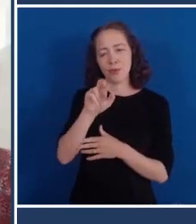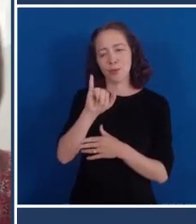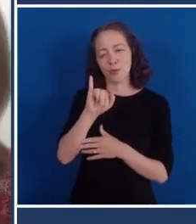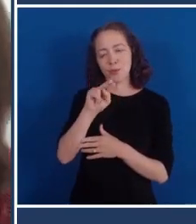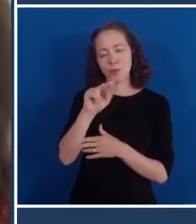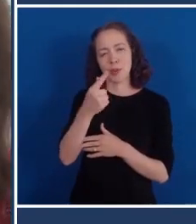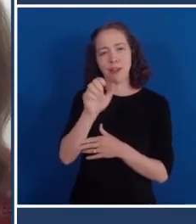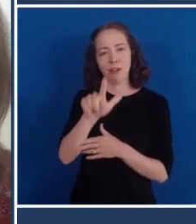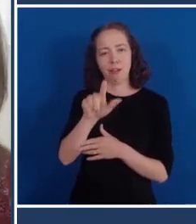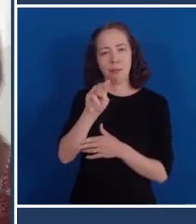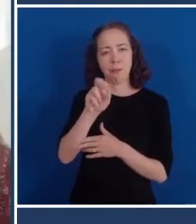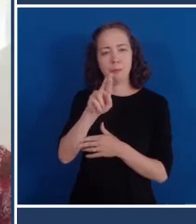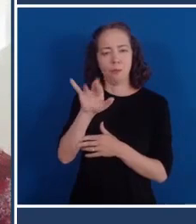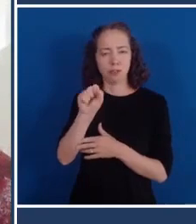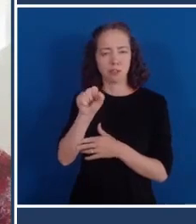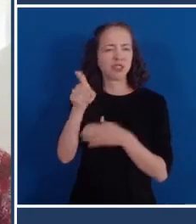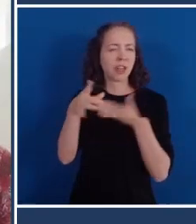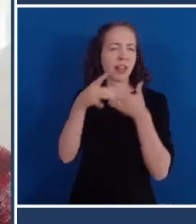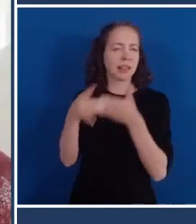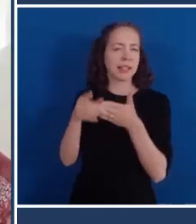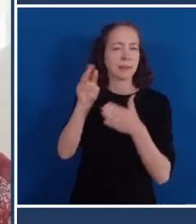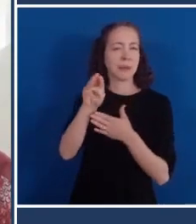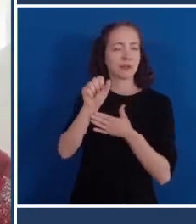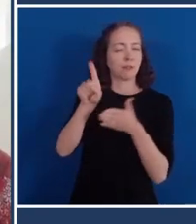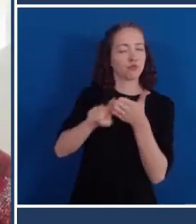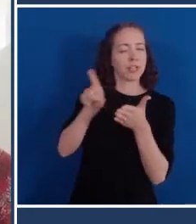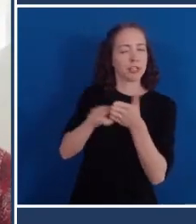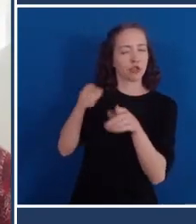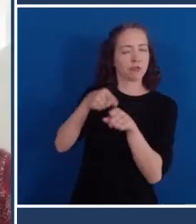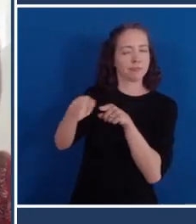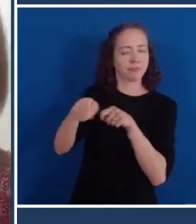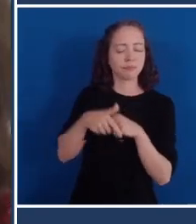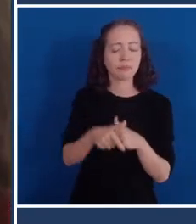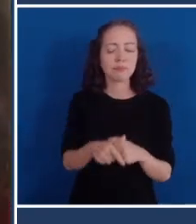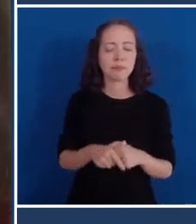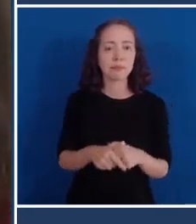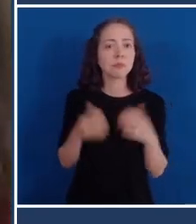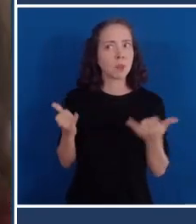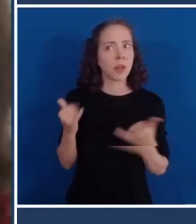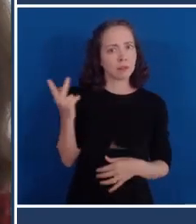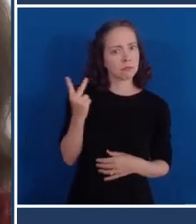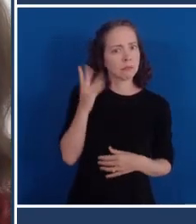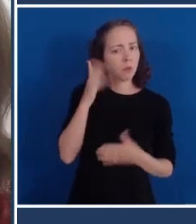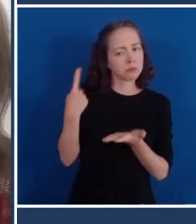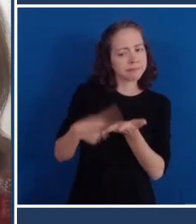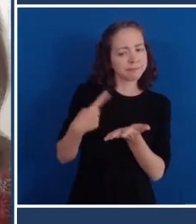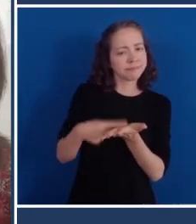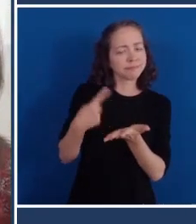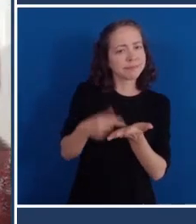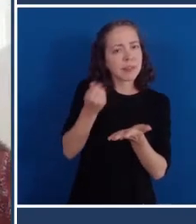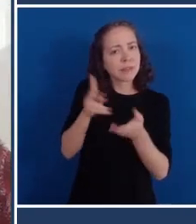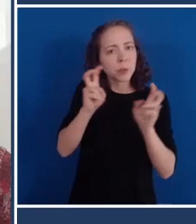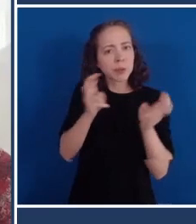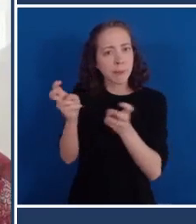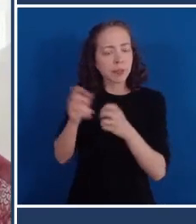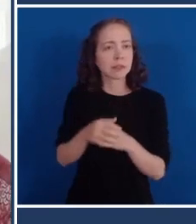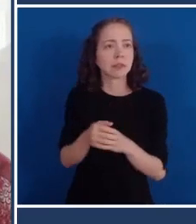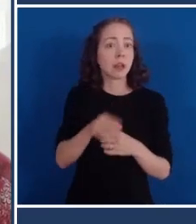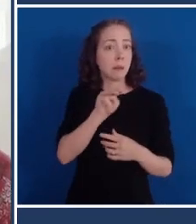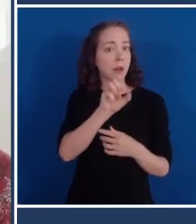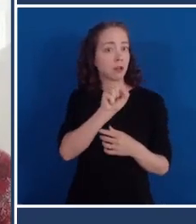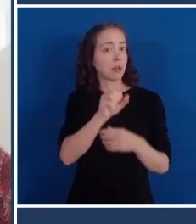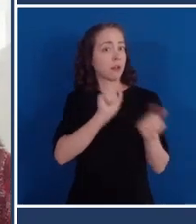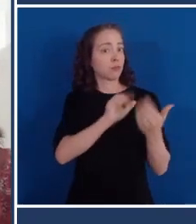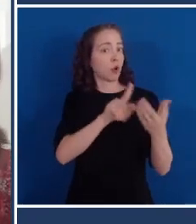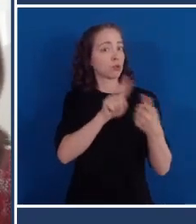Division. Today, Meredith and I are going to delve into a couple of topics. First, how Microsoft approaches responsible AI, and then Meredith